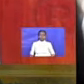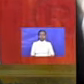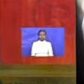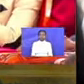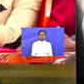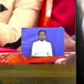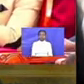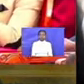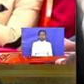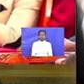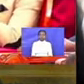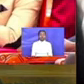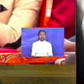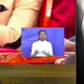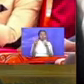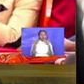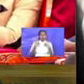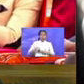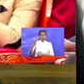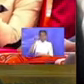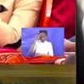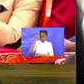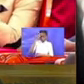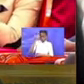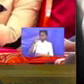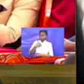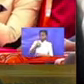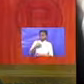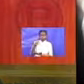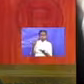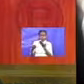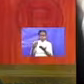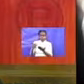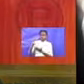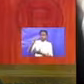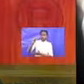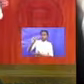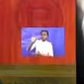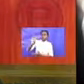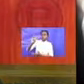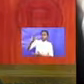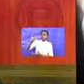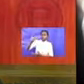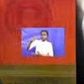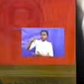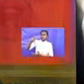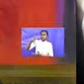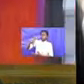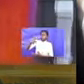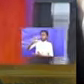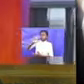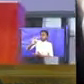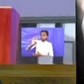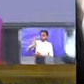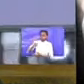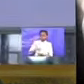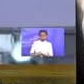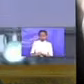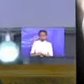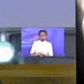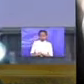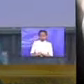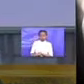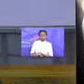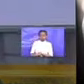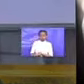Kuna temple mahali ikona. There's a temple somewhere, and I don't want to disrupt other religions. I just want to help you understand.